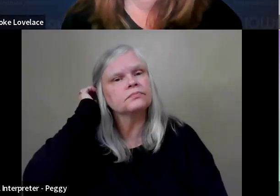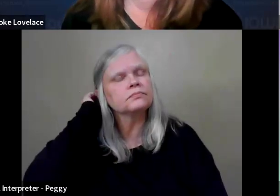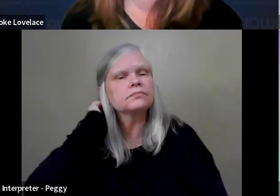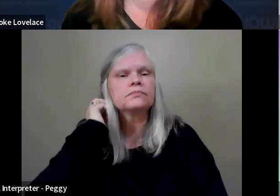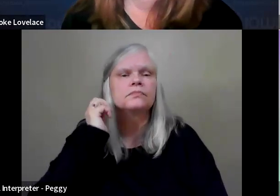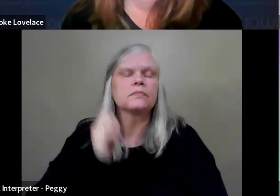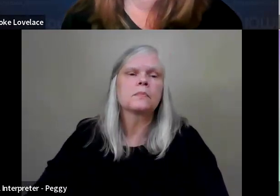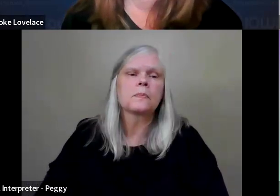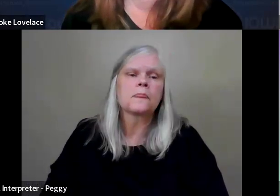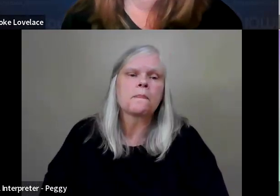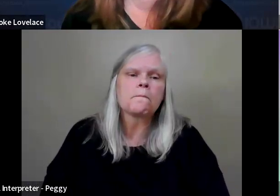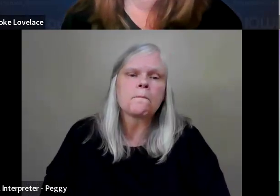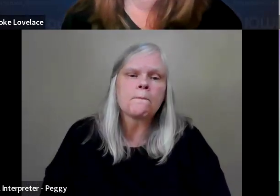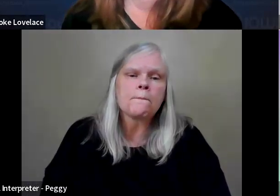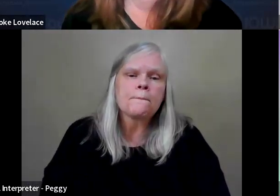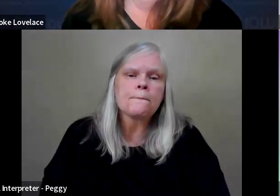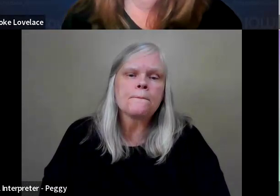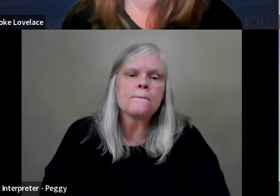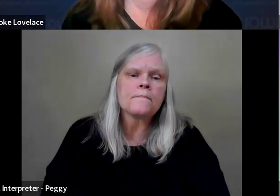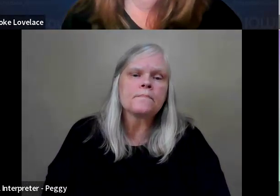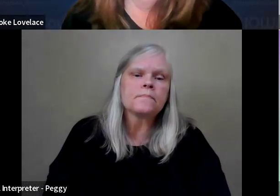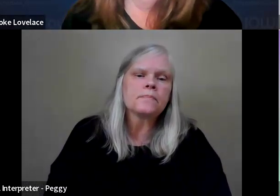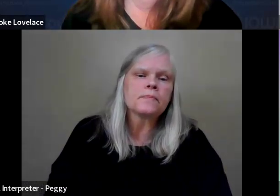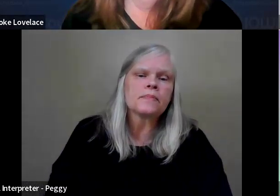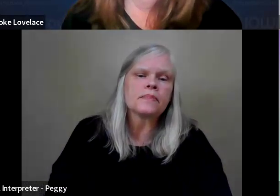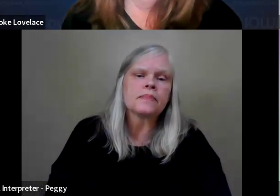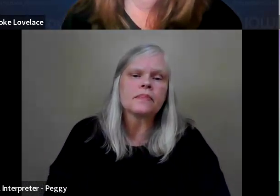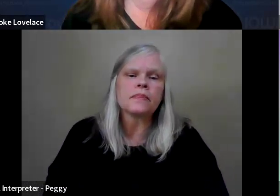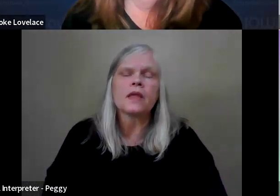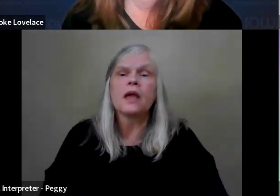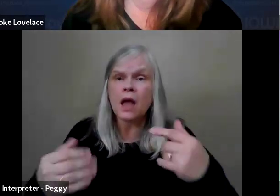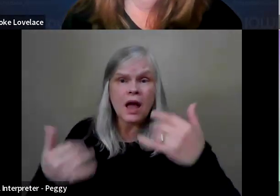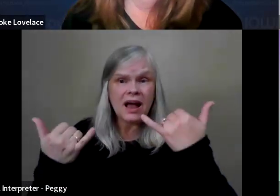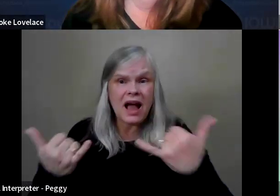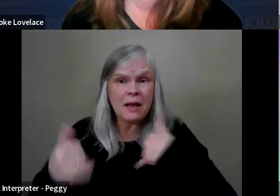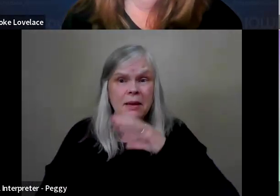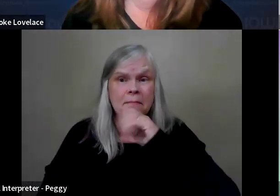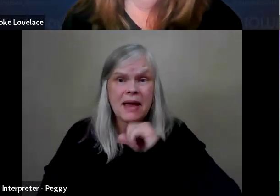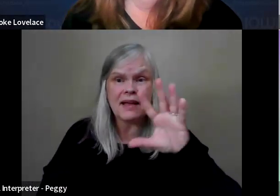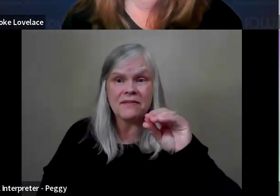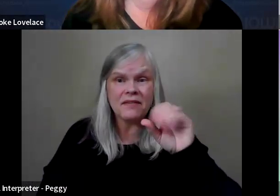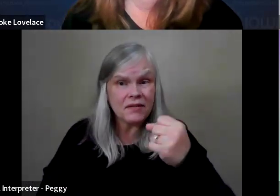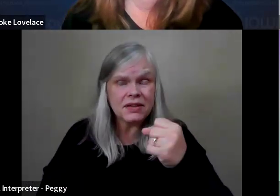it doesn't just affect the elderly, since I'm in my 50s.